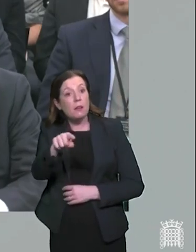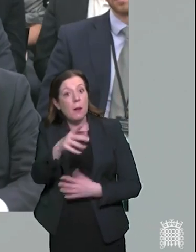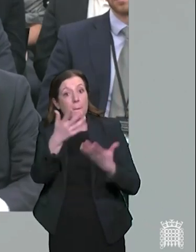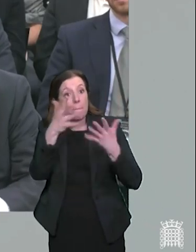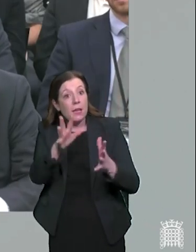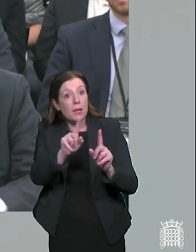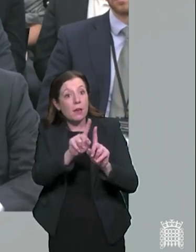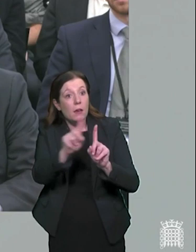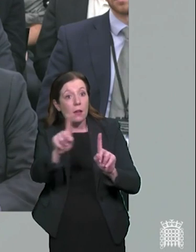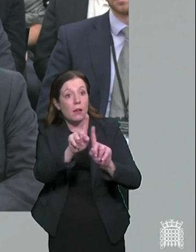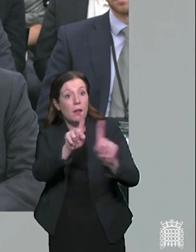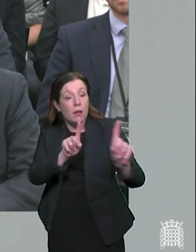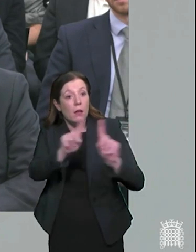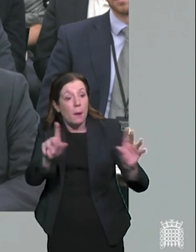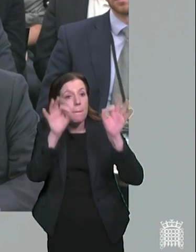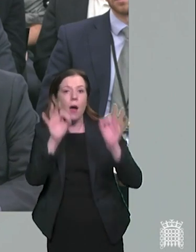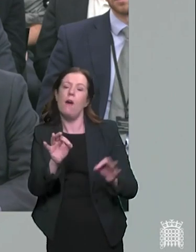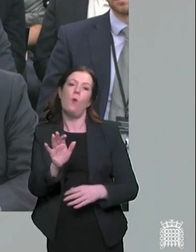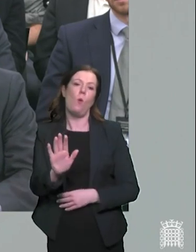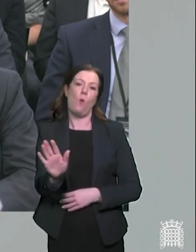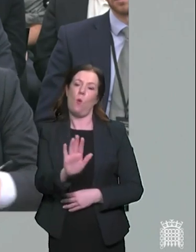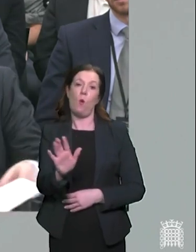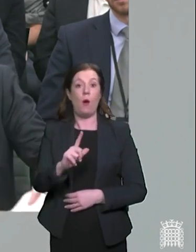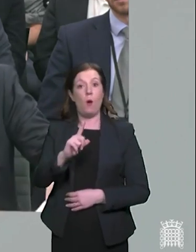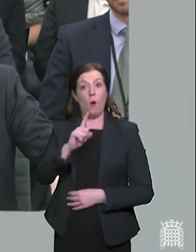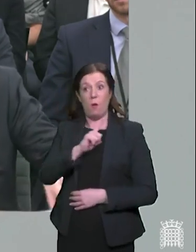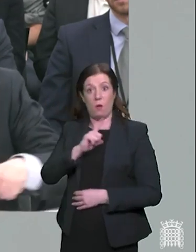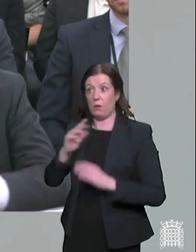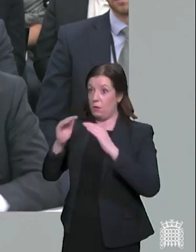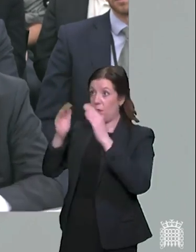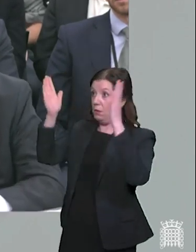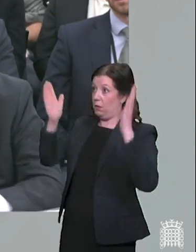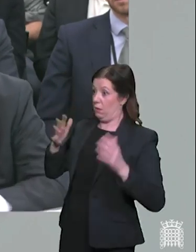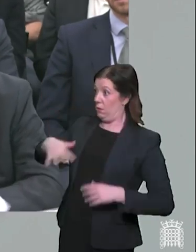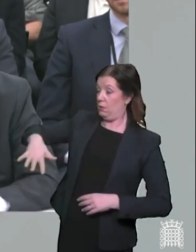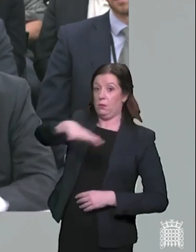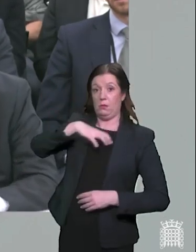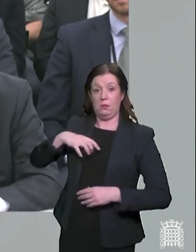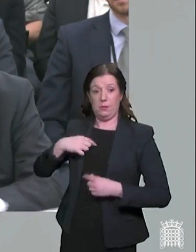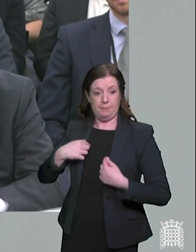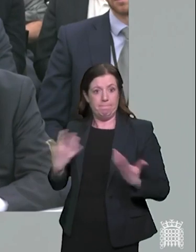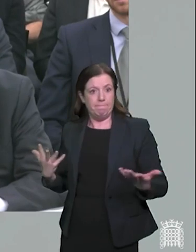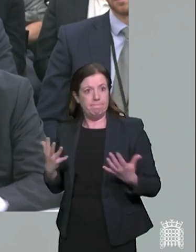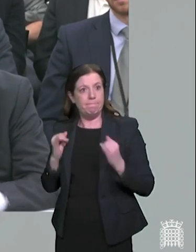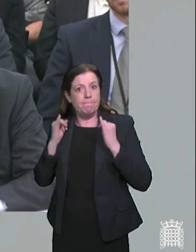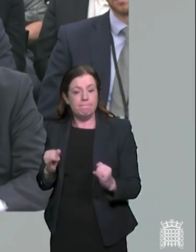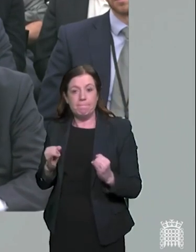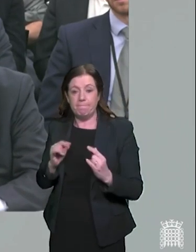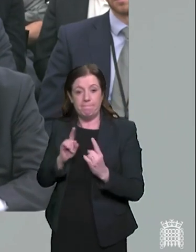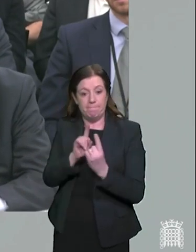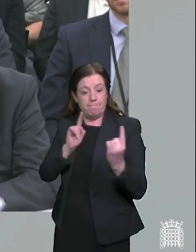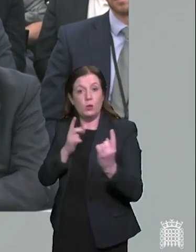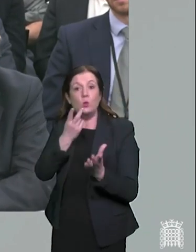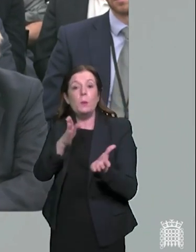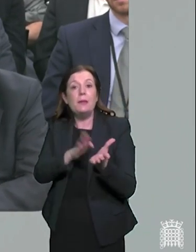complied with perfectly. That is because I and others in the building did not believe it was necessary or possible to have a 2